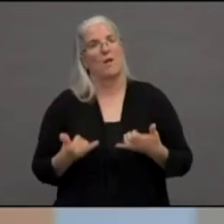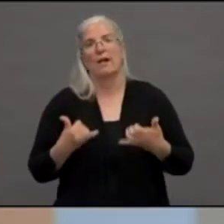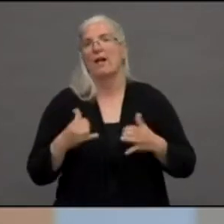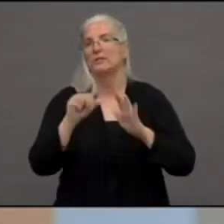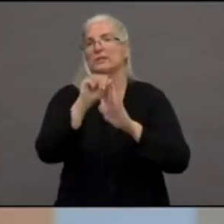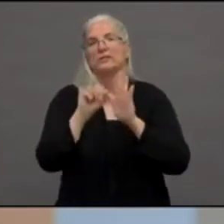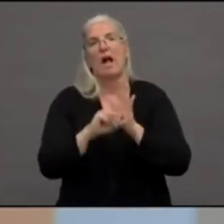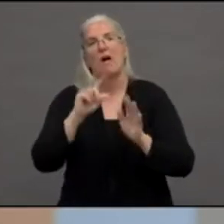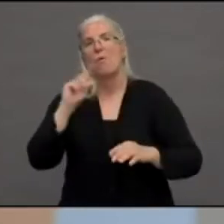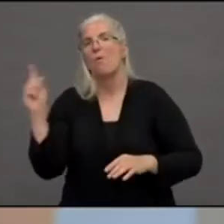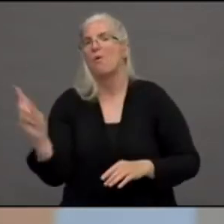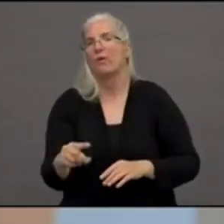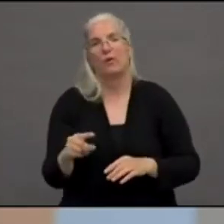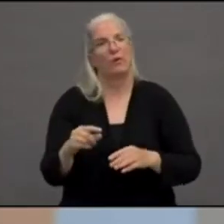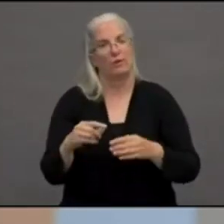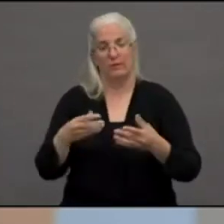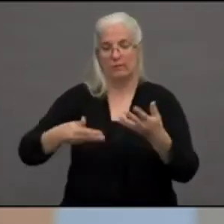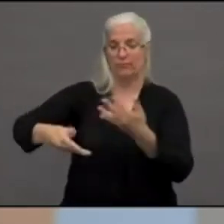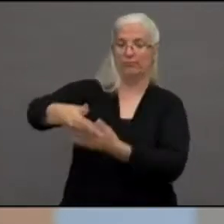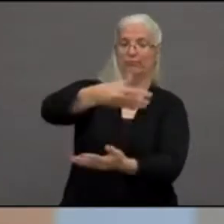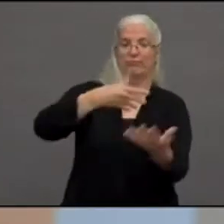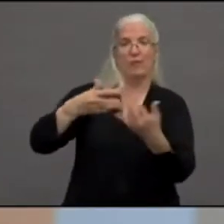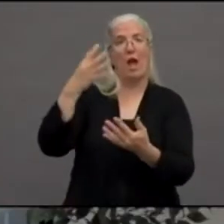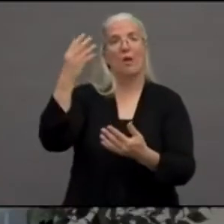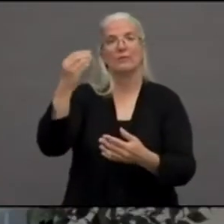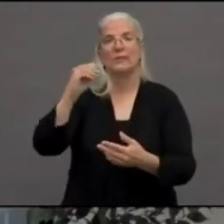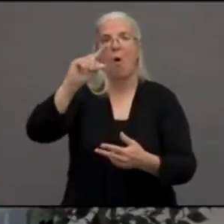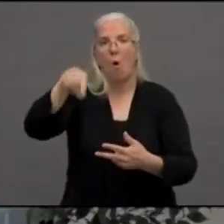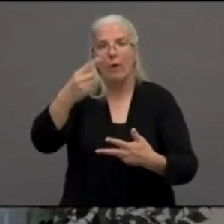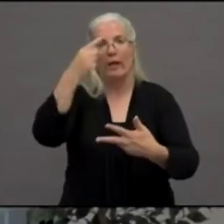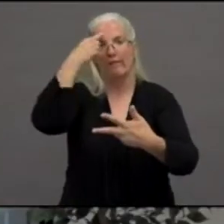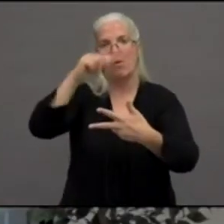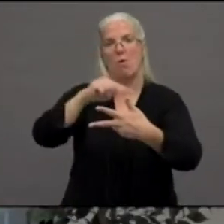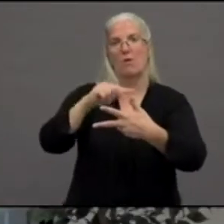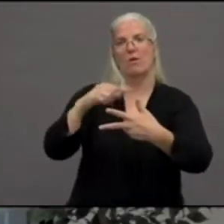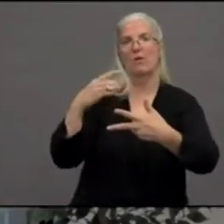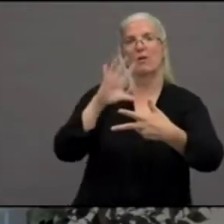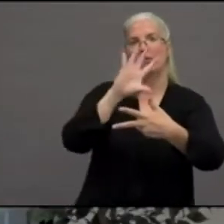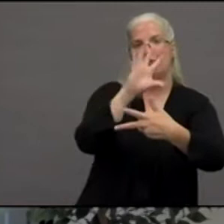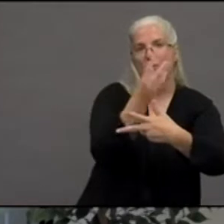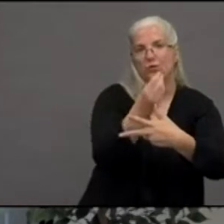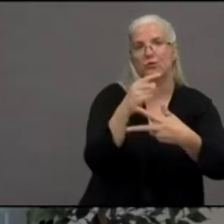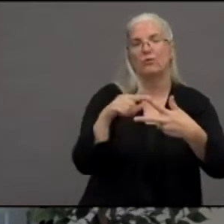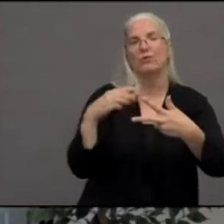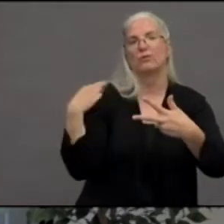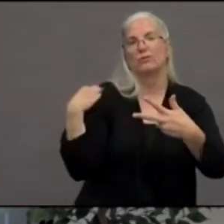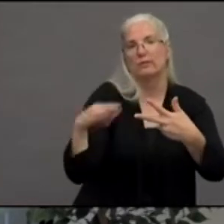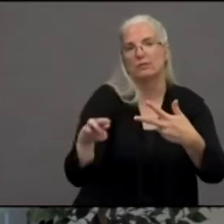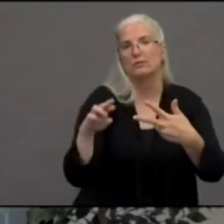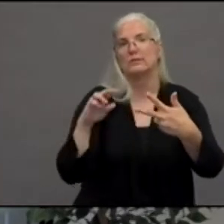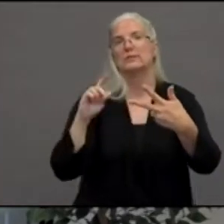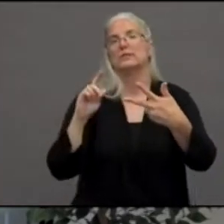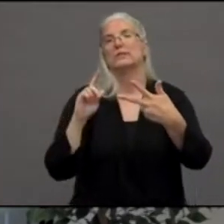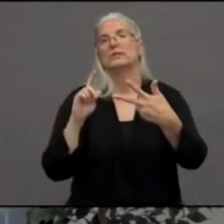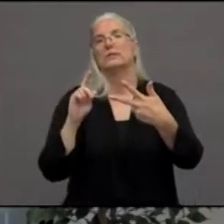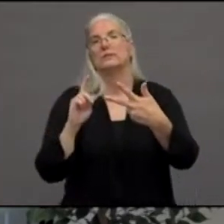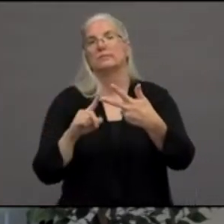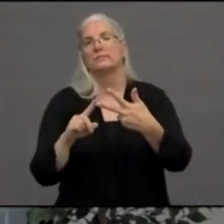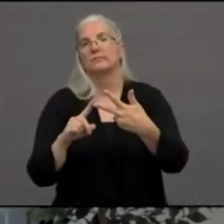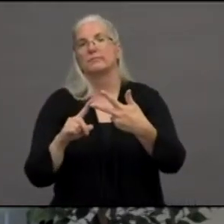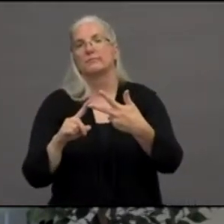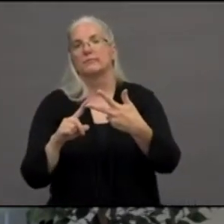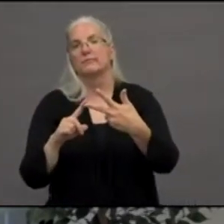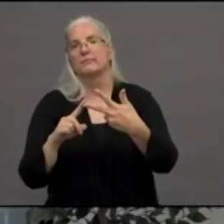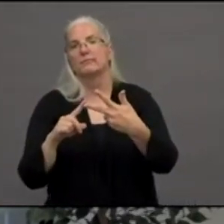allow for outdoor gatherings outside of those 2 spectrums. All right. Are home-based businesses required to submit a